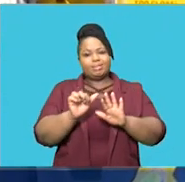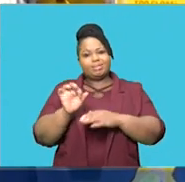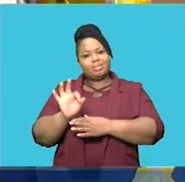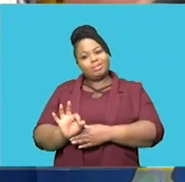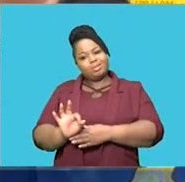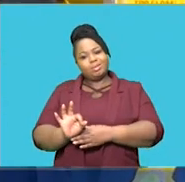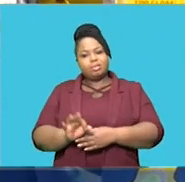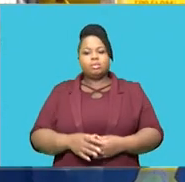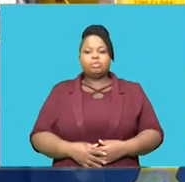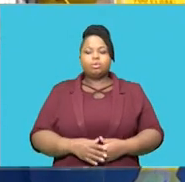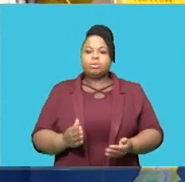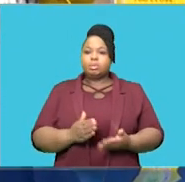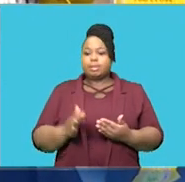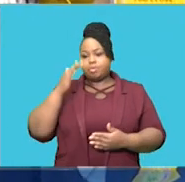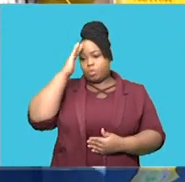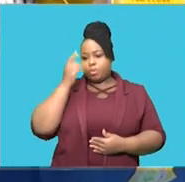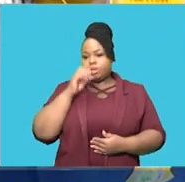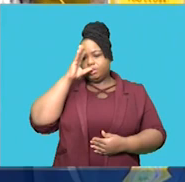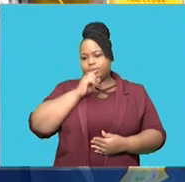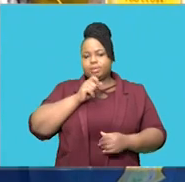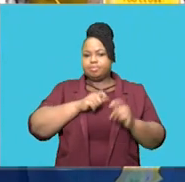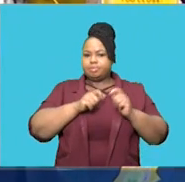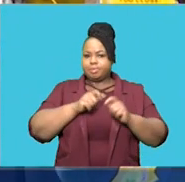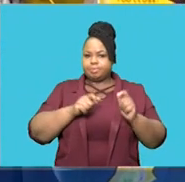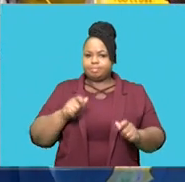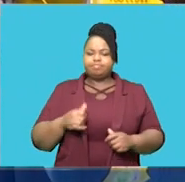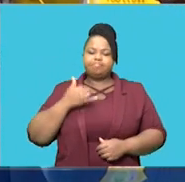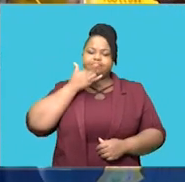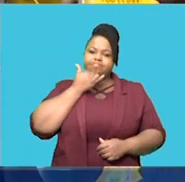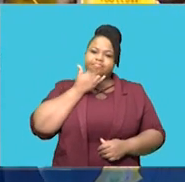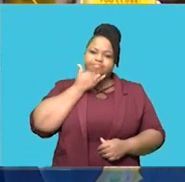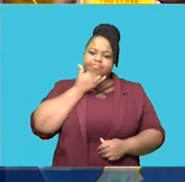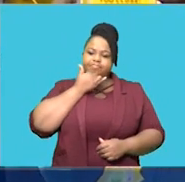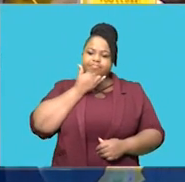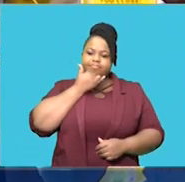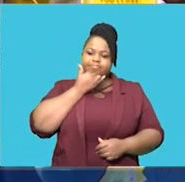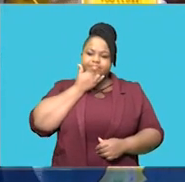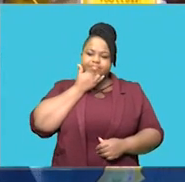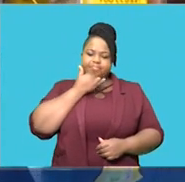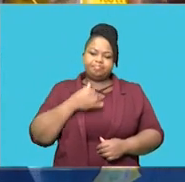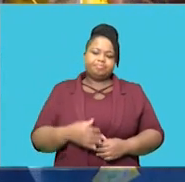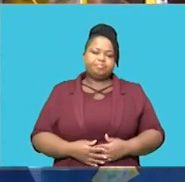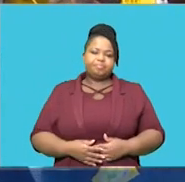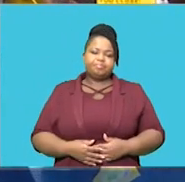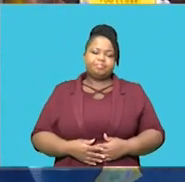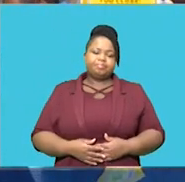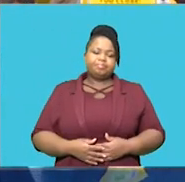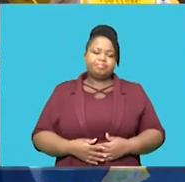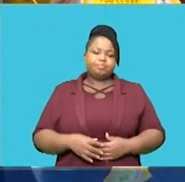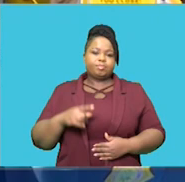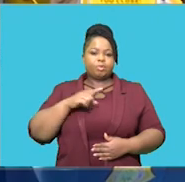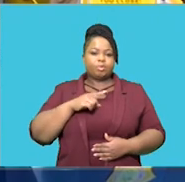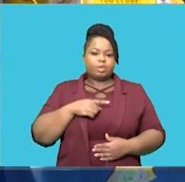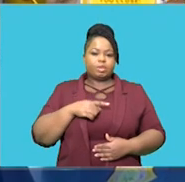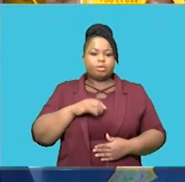963 wanted and known suspects. And we are happy about that because of those